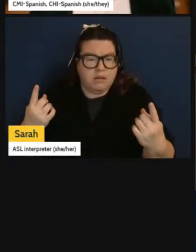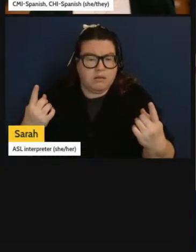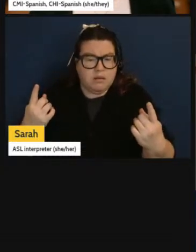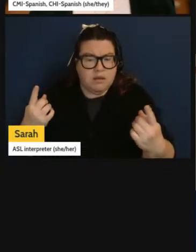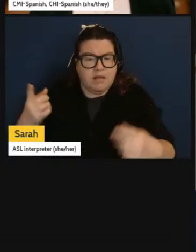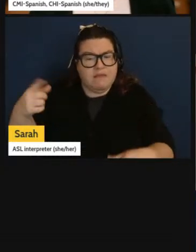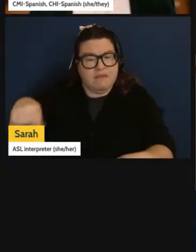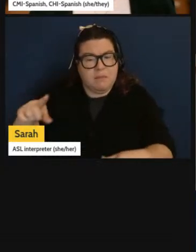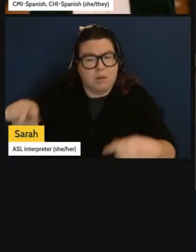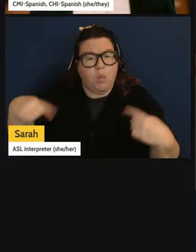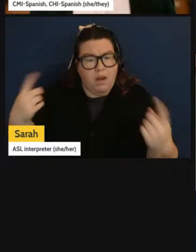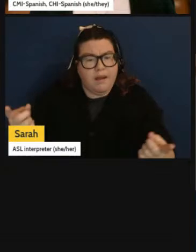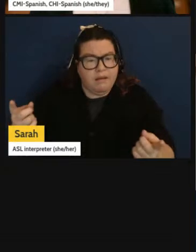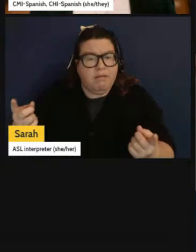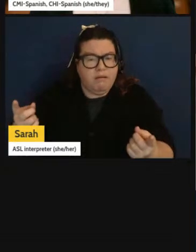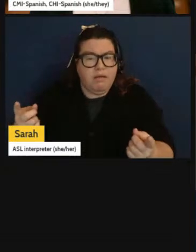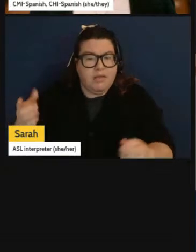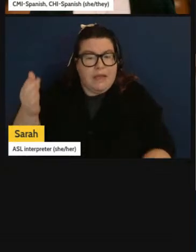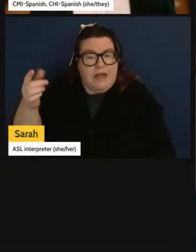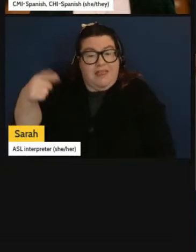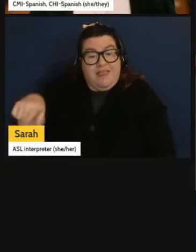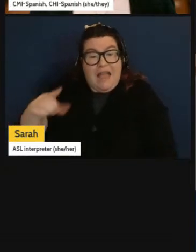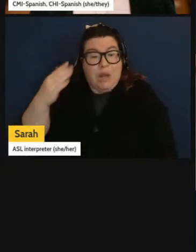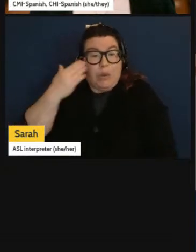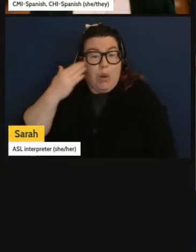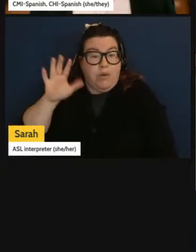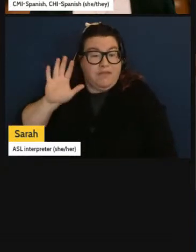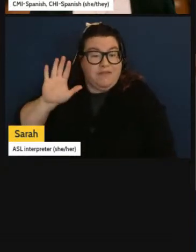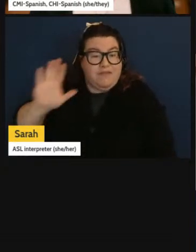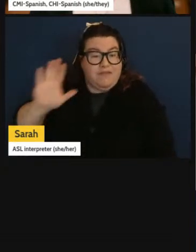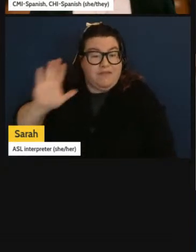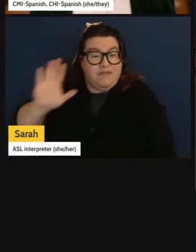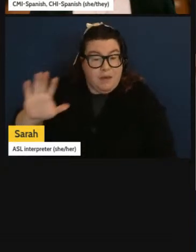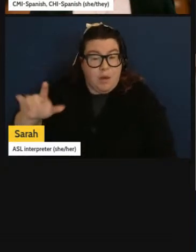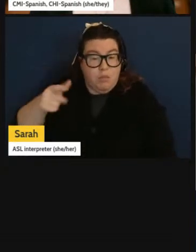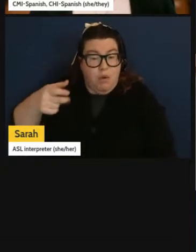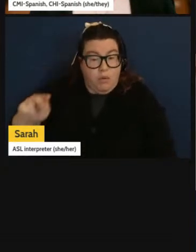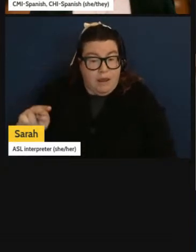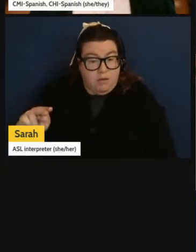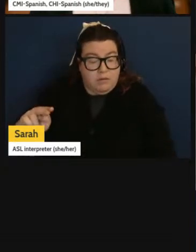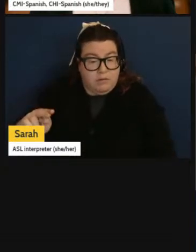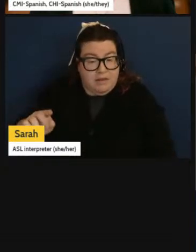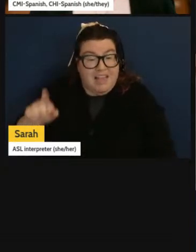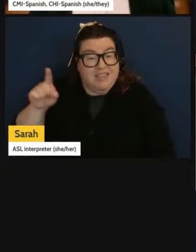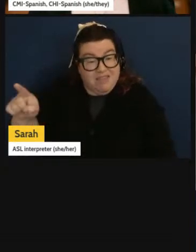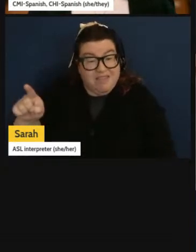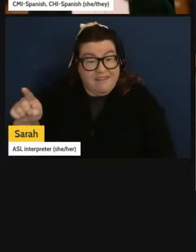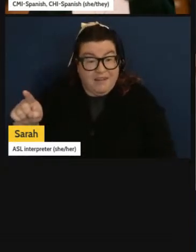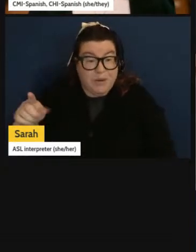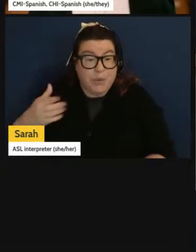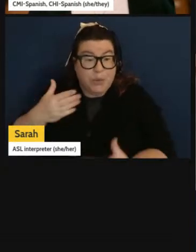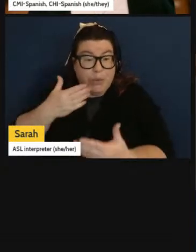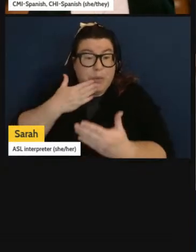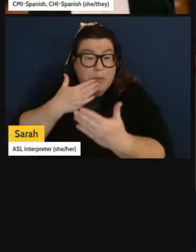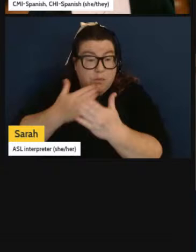with them for quite some time, they know what their pronouns are, right? They're very good at what they do.